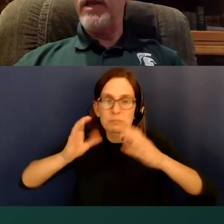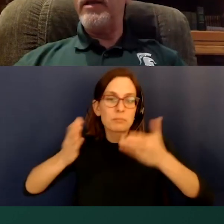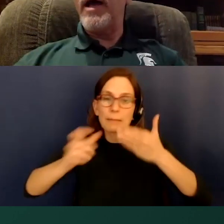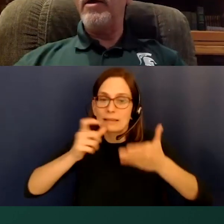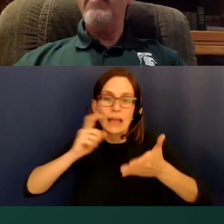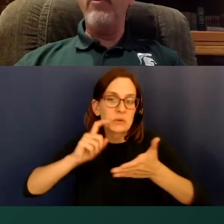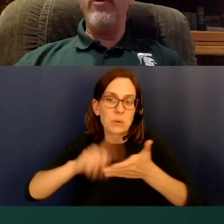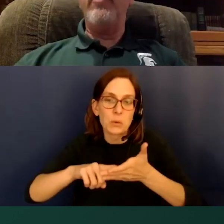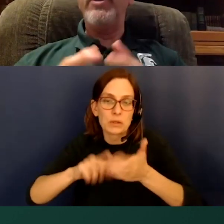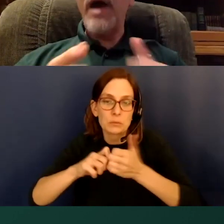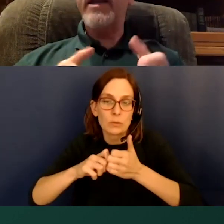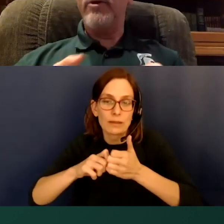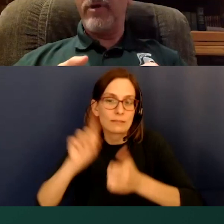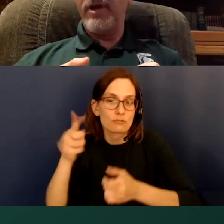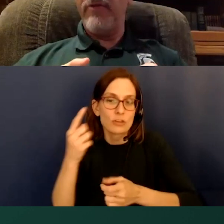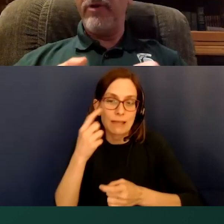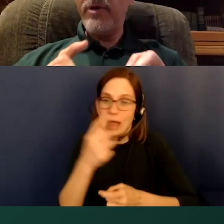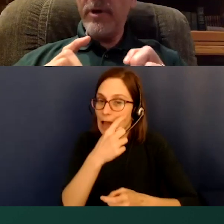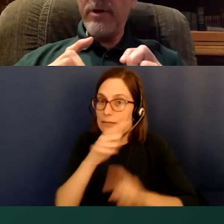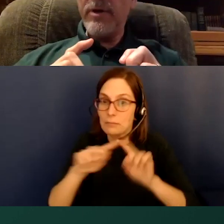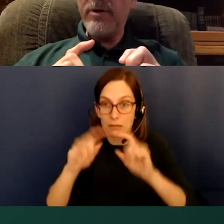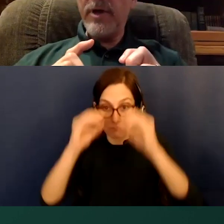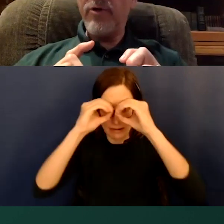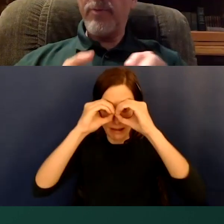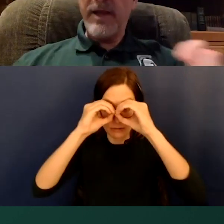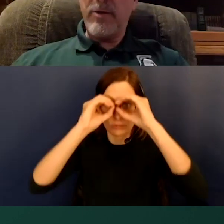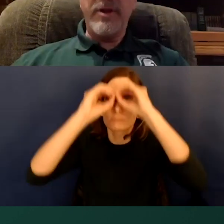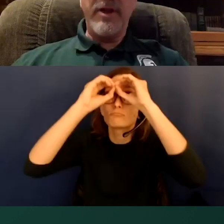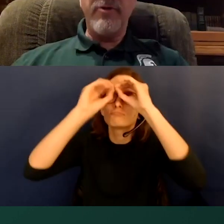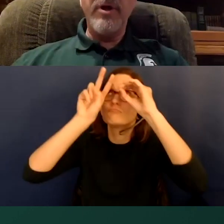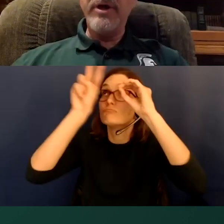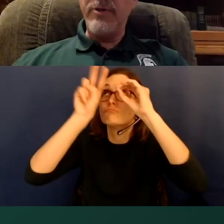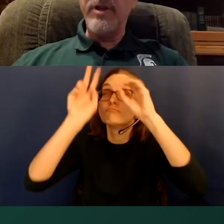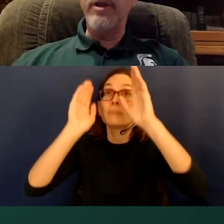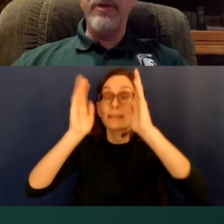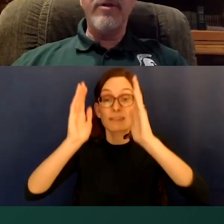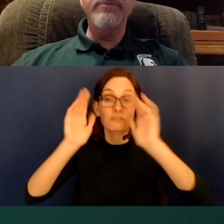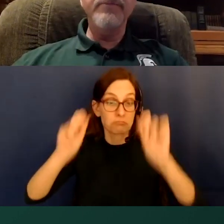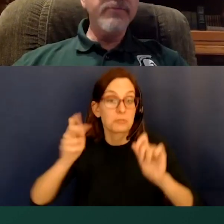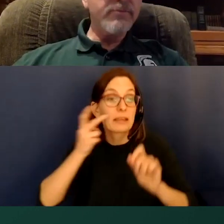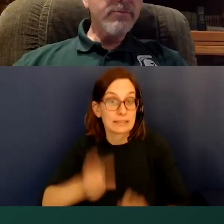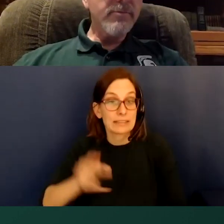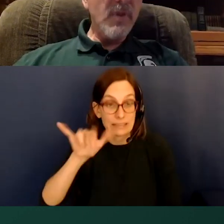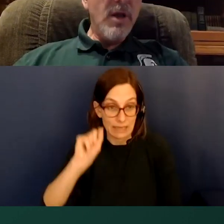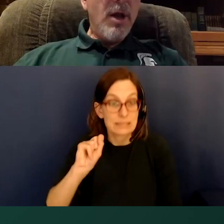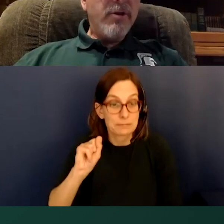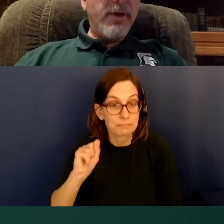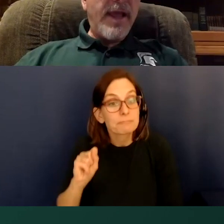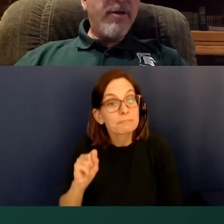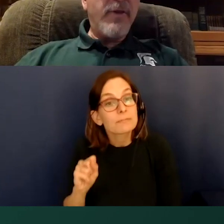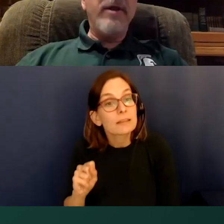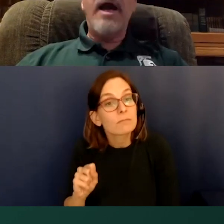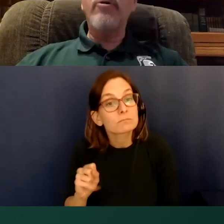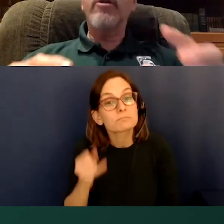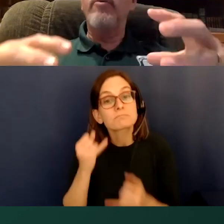with the naked eye, but with binoculars even, if you're paying close attention, you can see this. So the